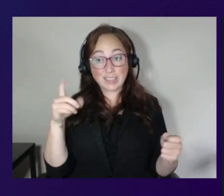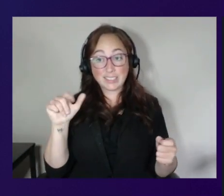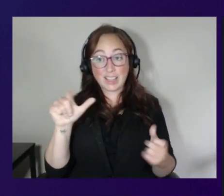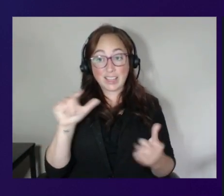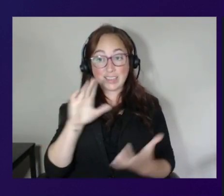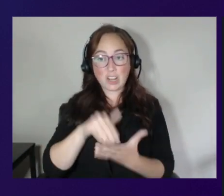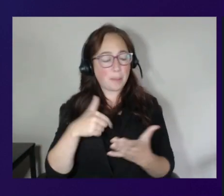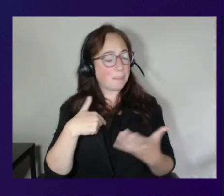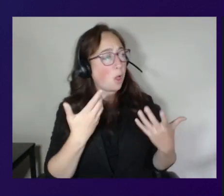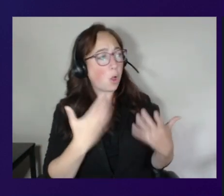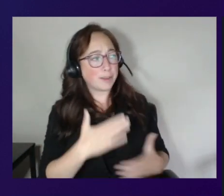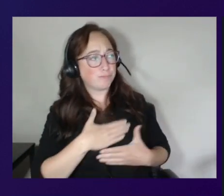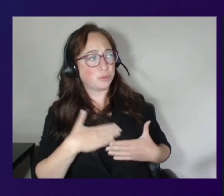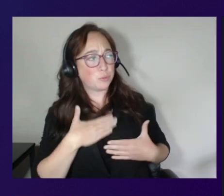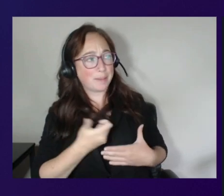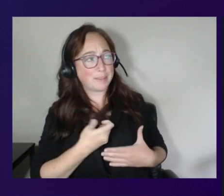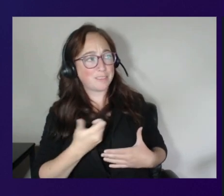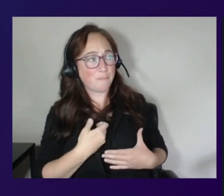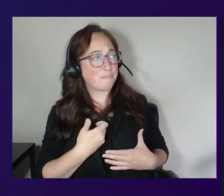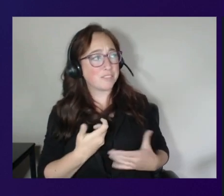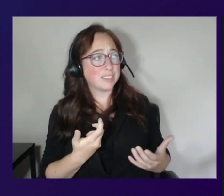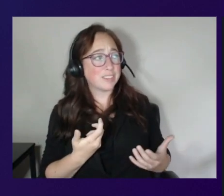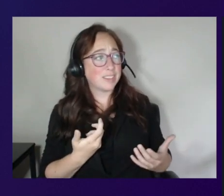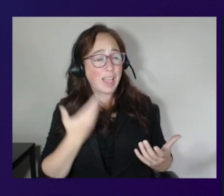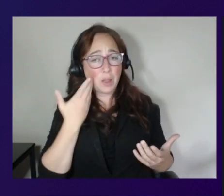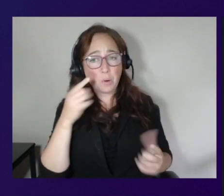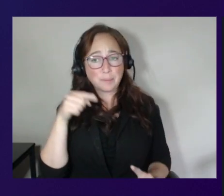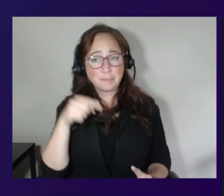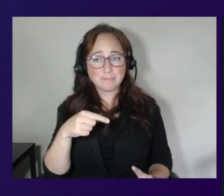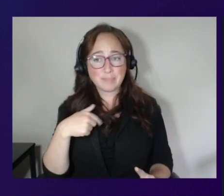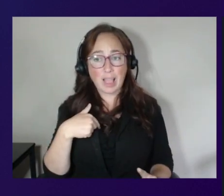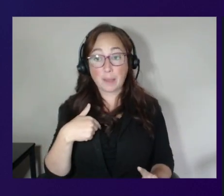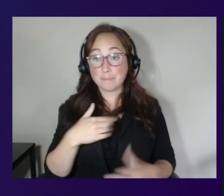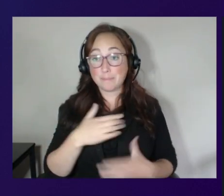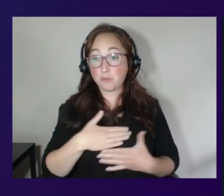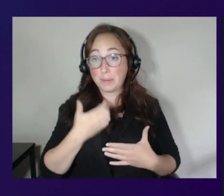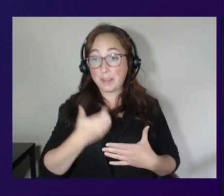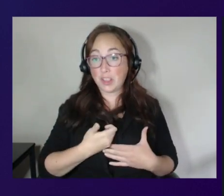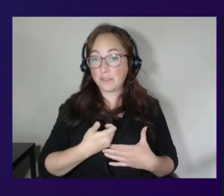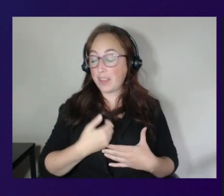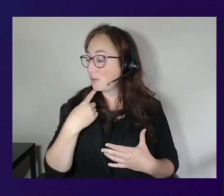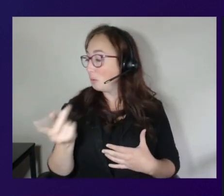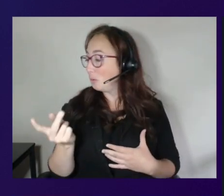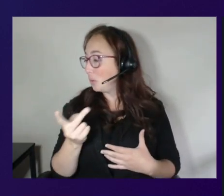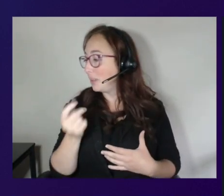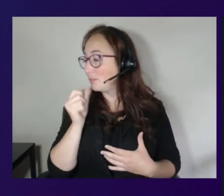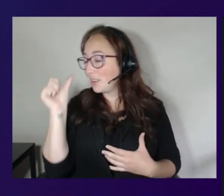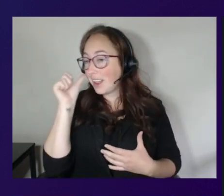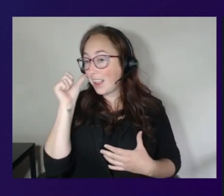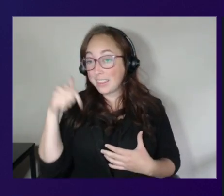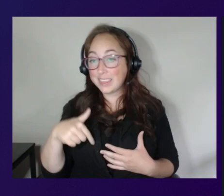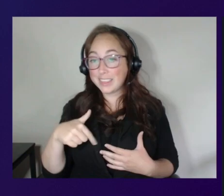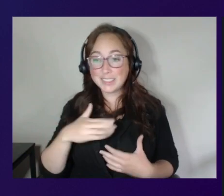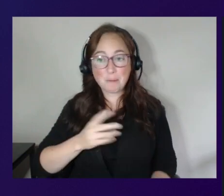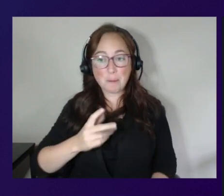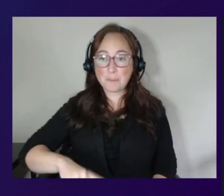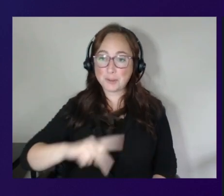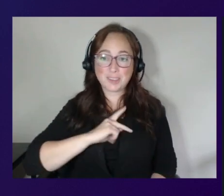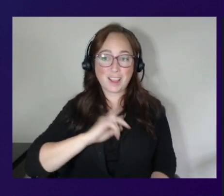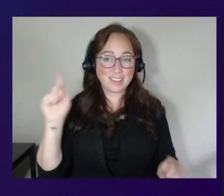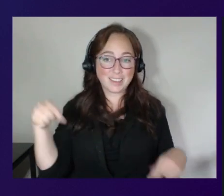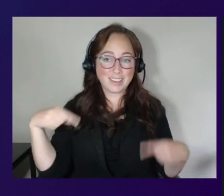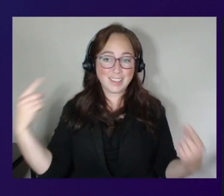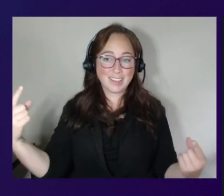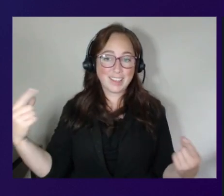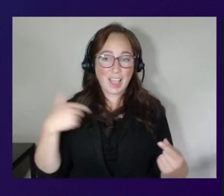Just good. You know. Oh, good. I don't know about him, but I'm having fun. I told you guys yesterday, this has been my personality all week, that I get to hang out with you.